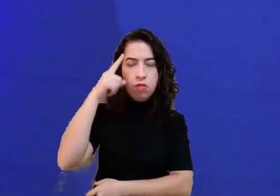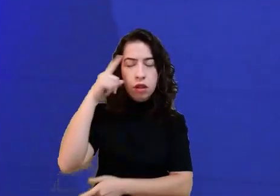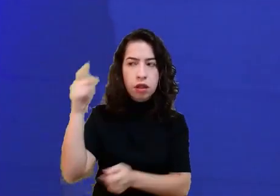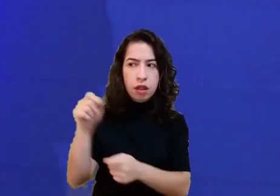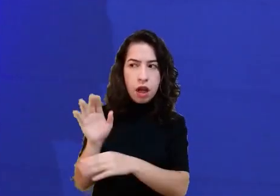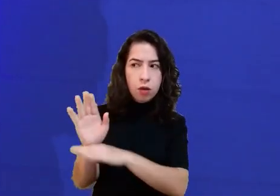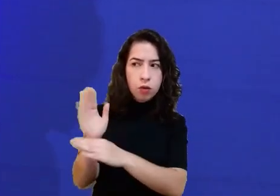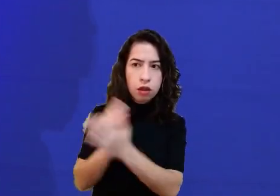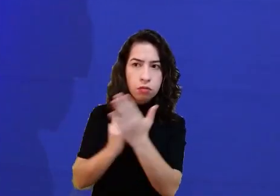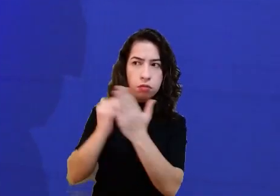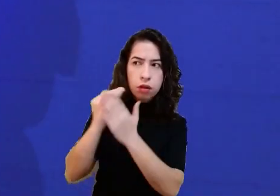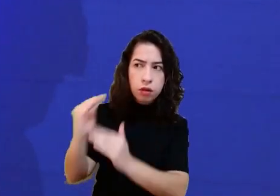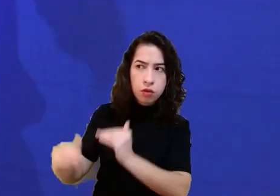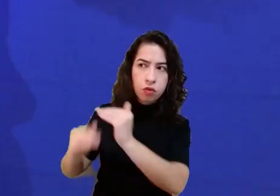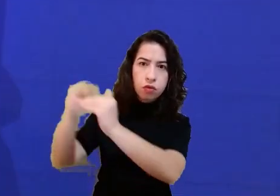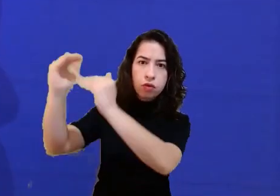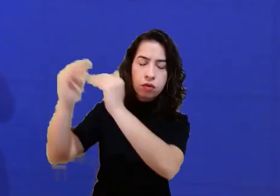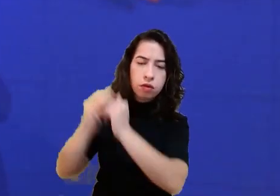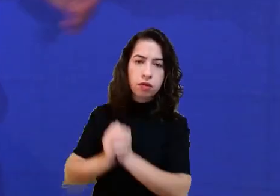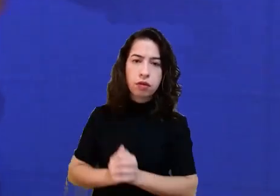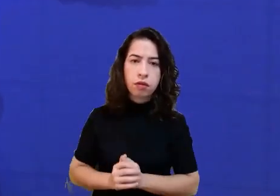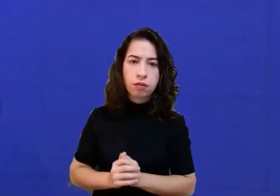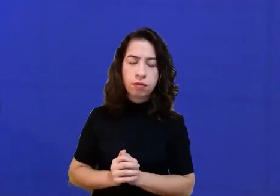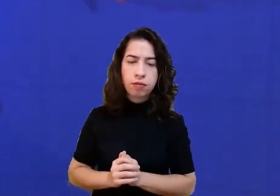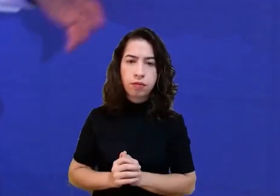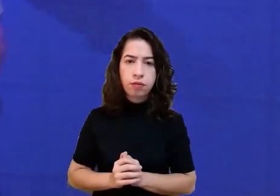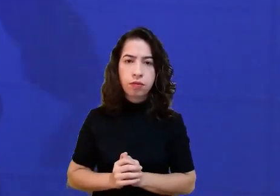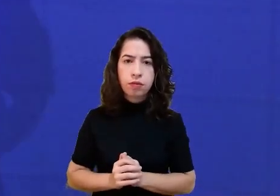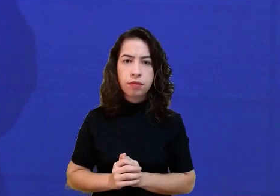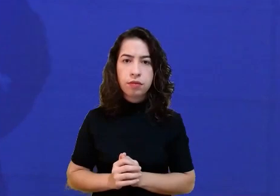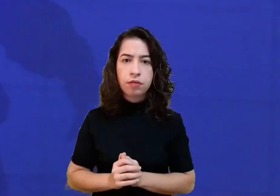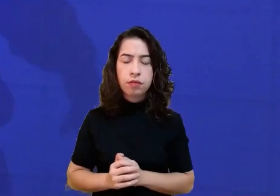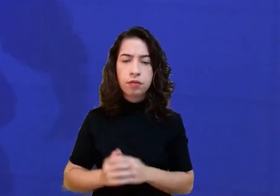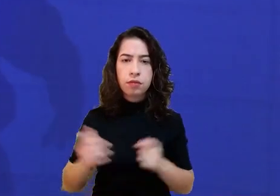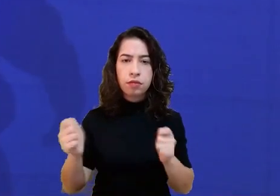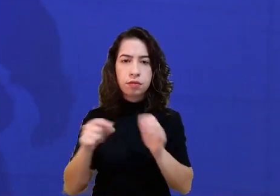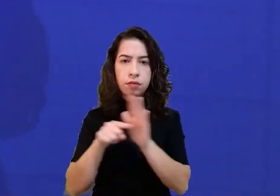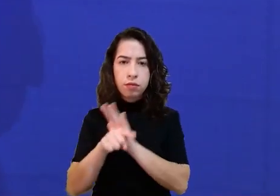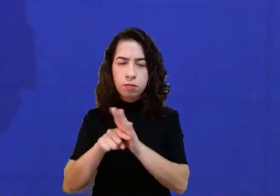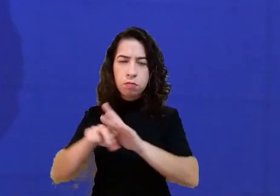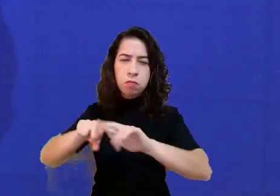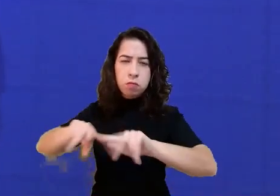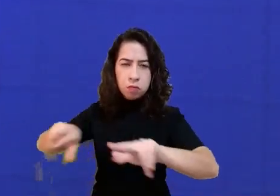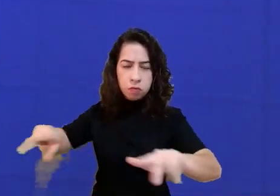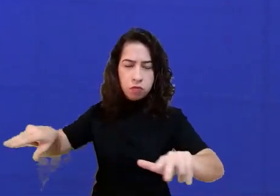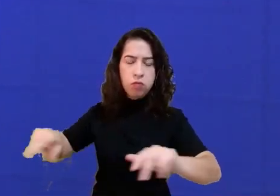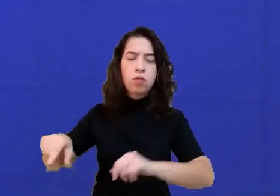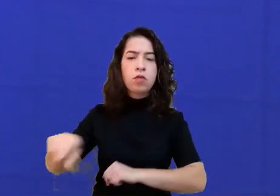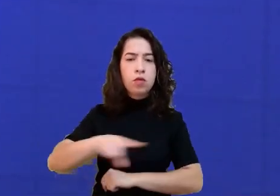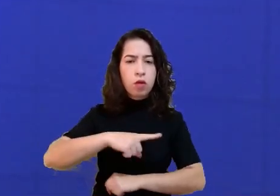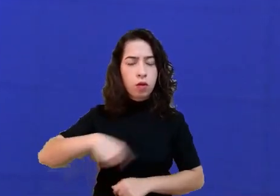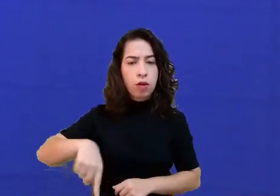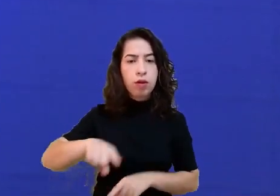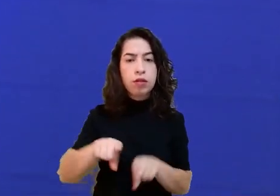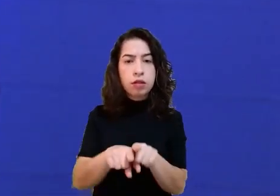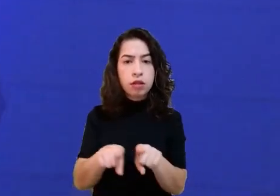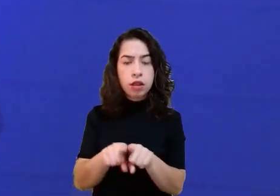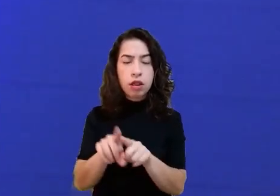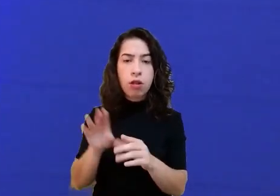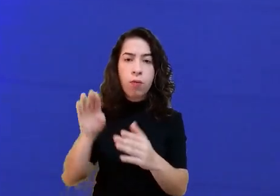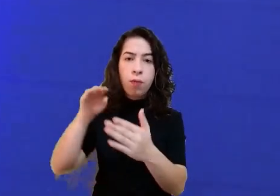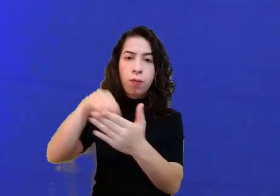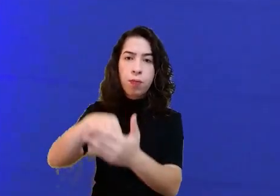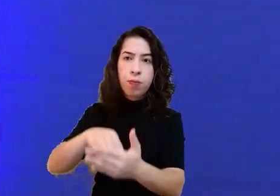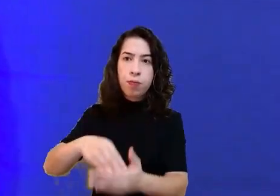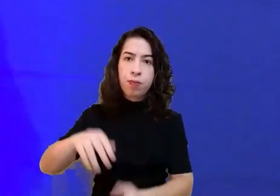can collaborate more for the development of the solutions. So we're going to have pre-seed, seed, and